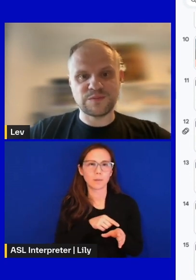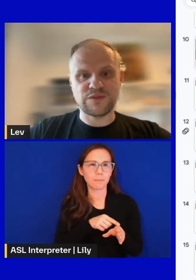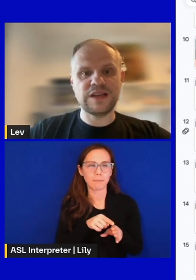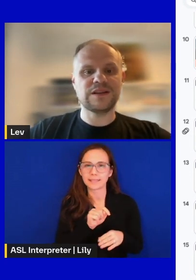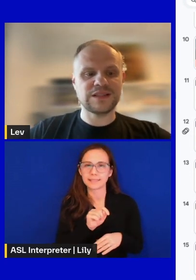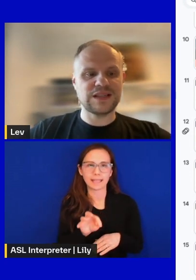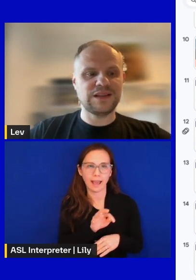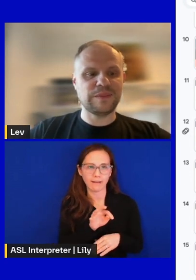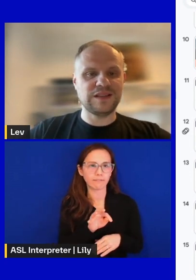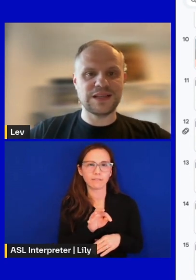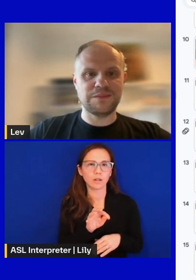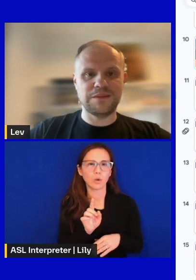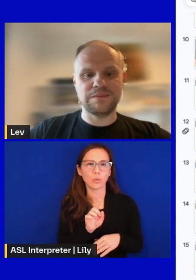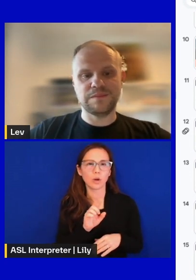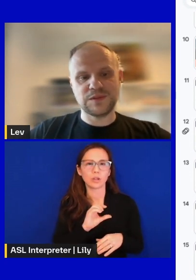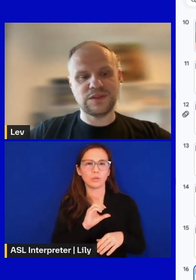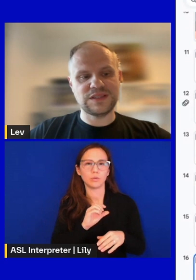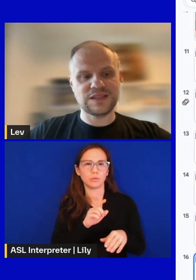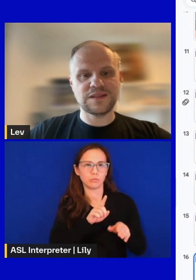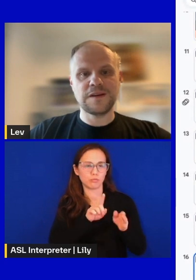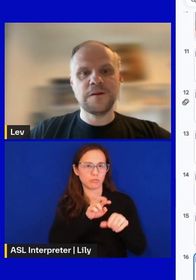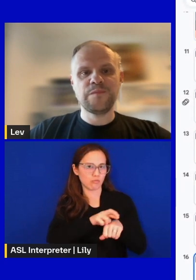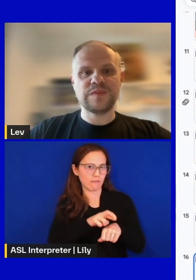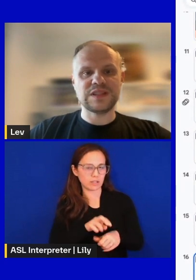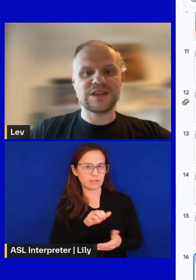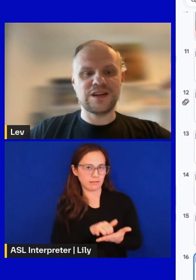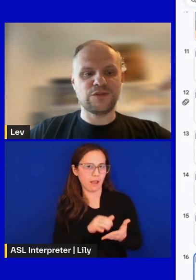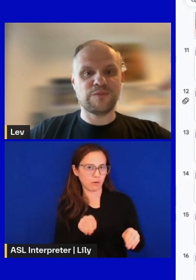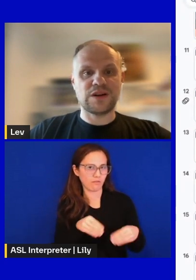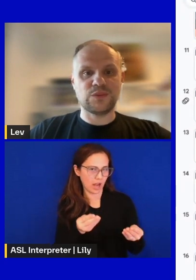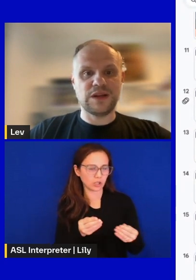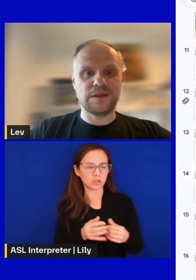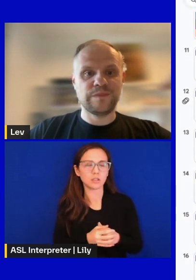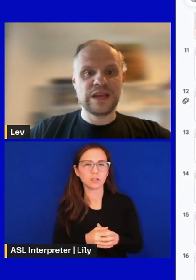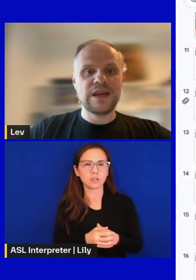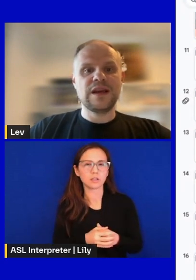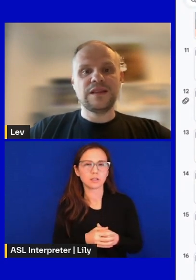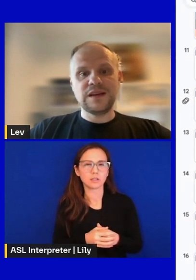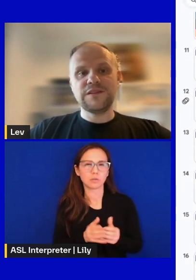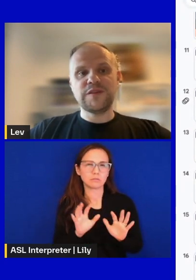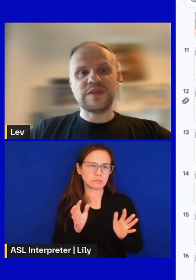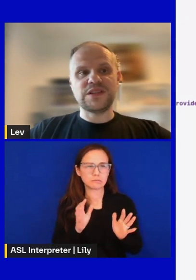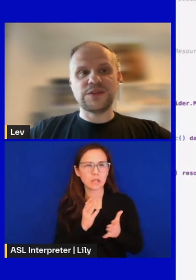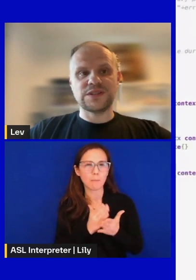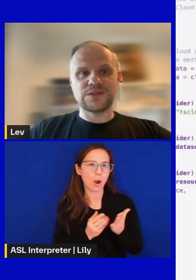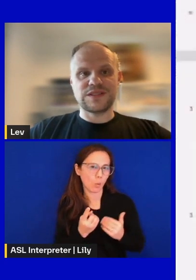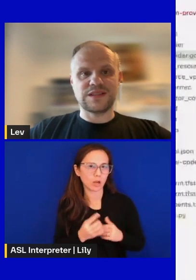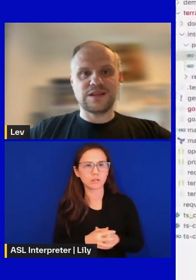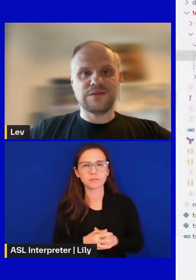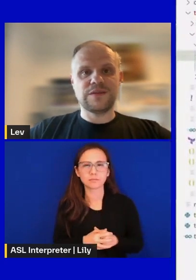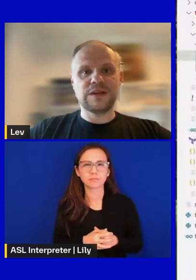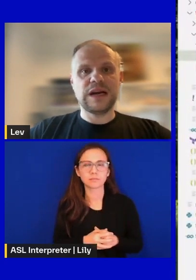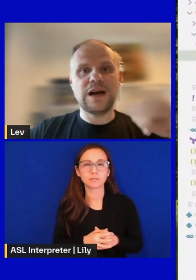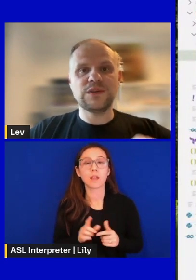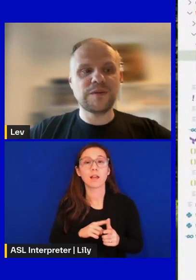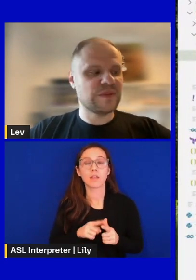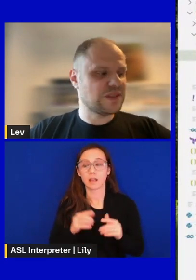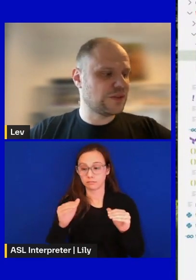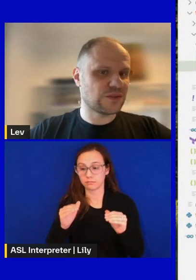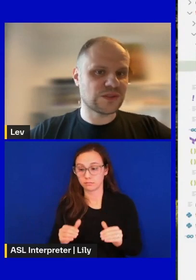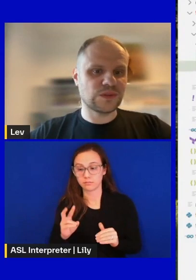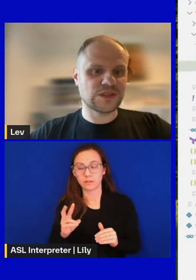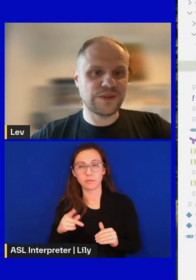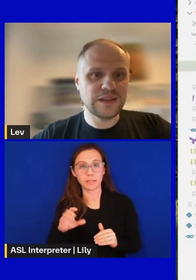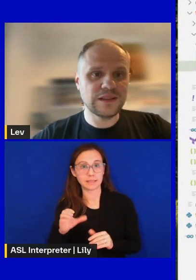referencing this provider exactly by the same name. So this is kind of part one. Then the VPC resource itself, how the